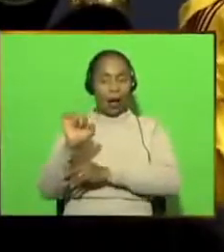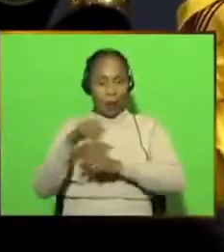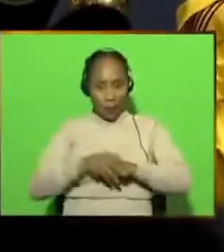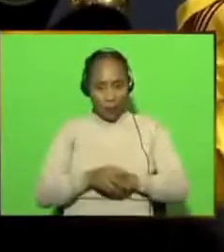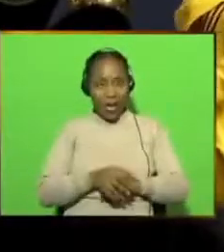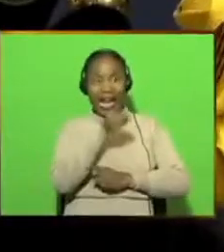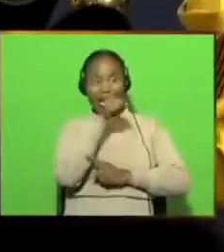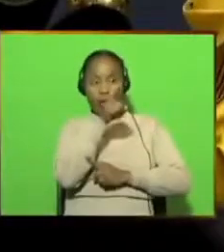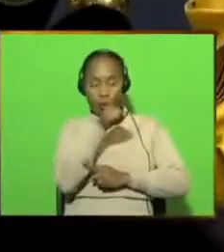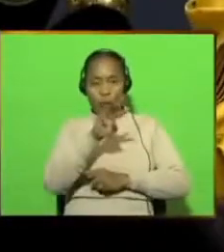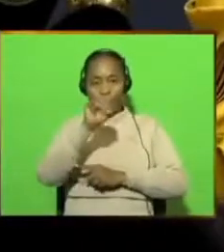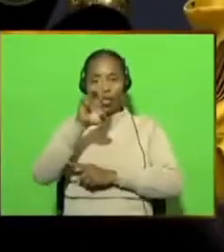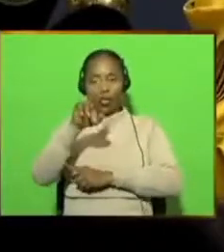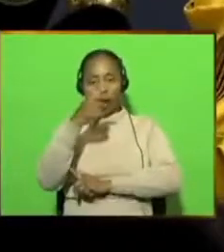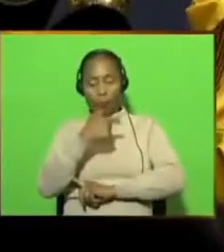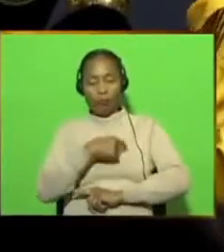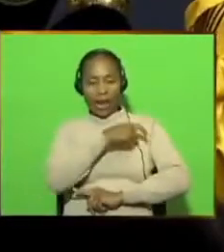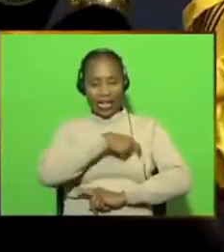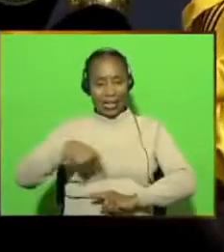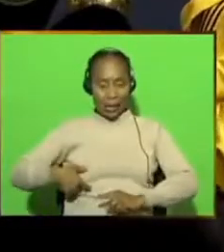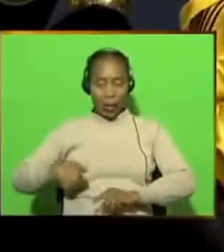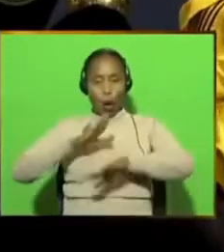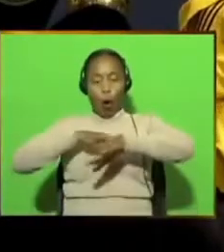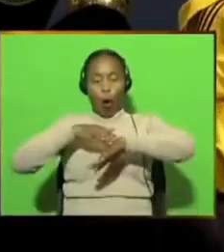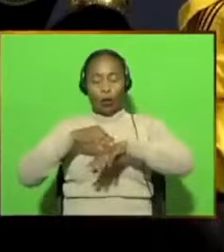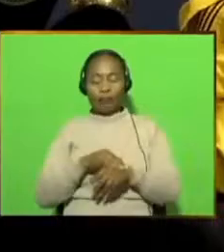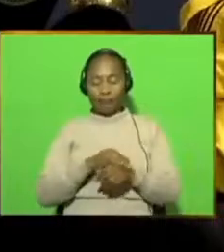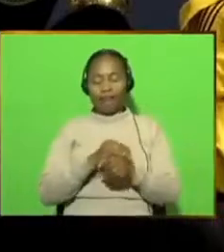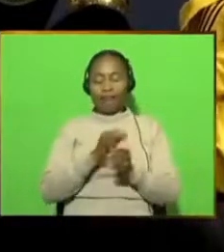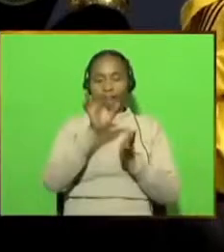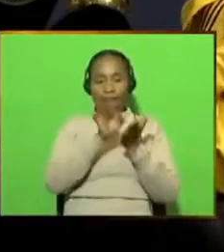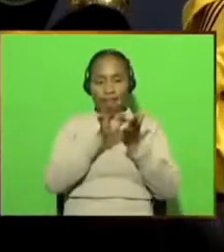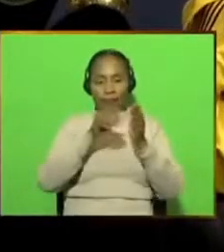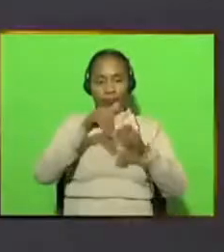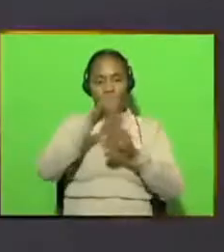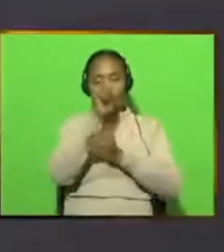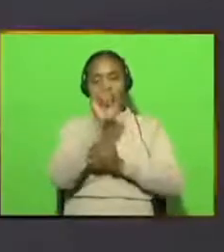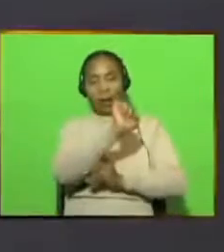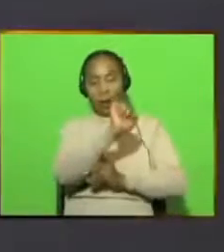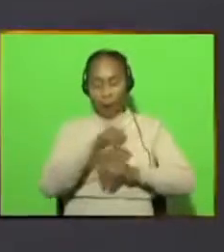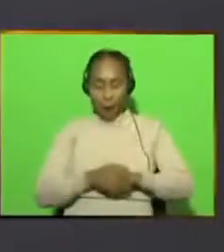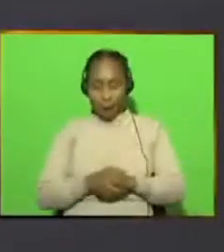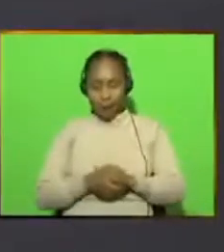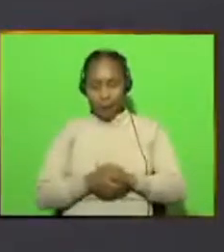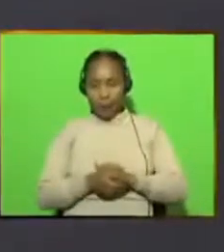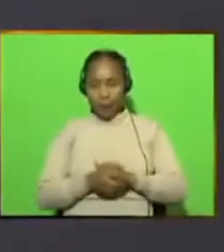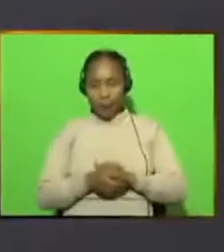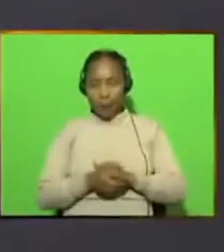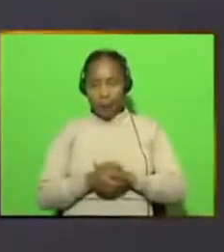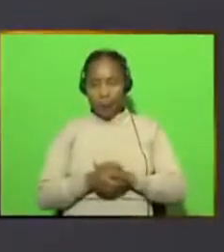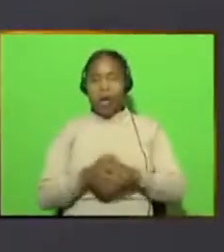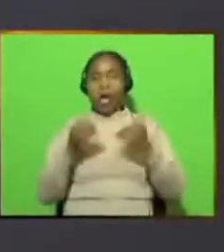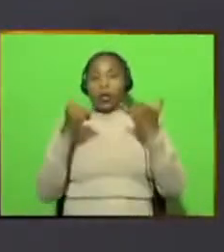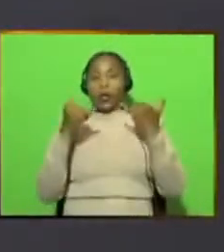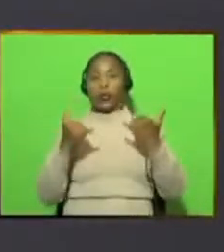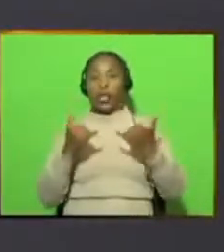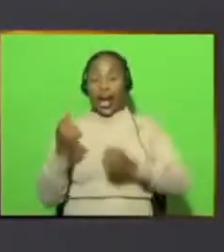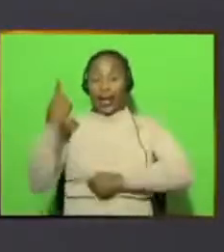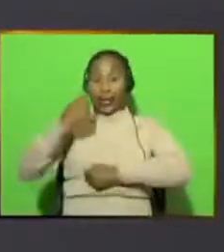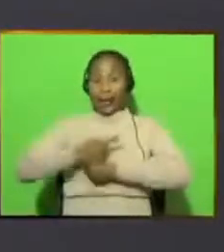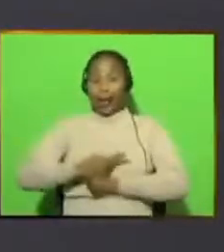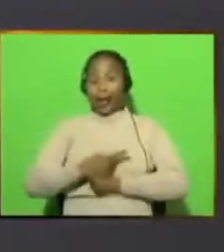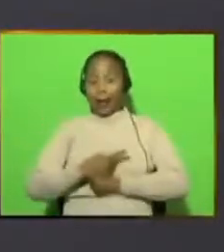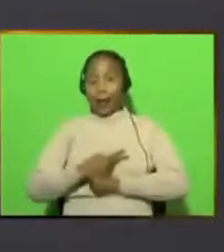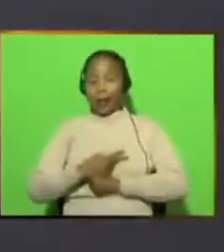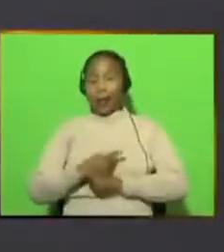Mr. President, on your election. Today is a day on which we get to see